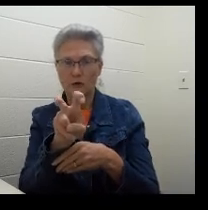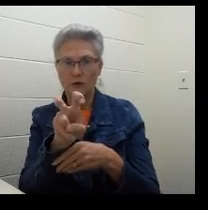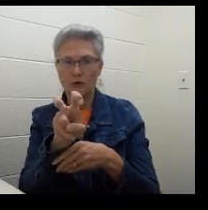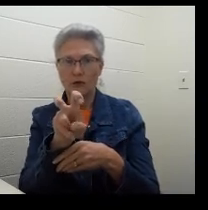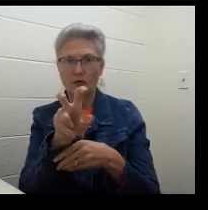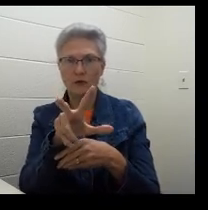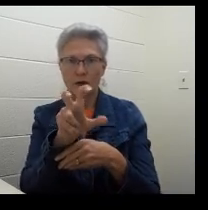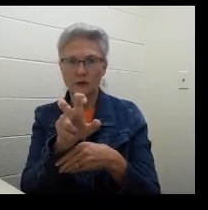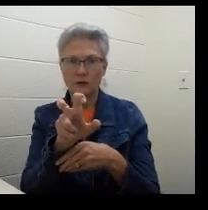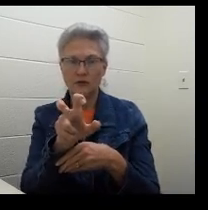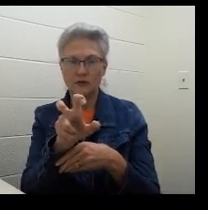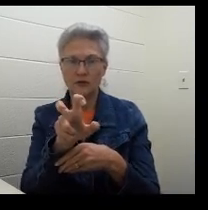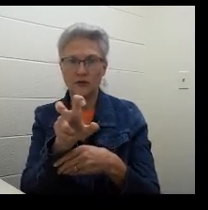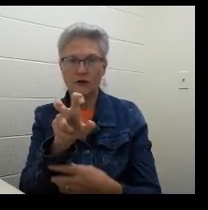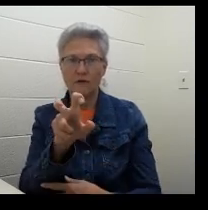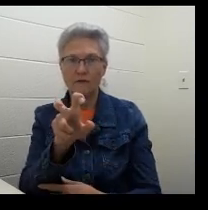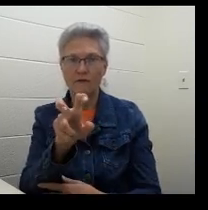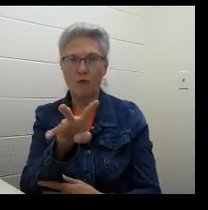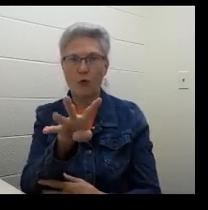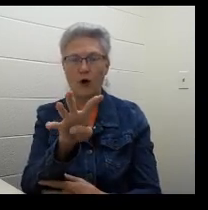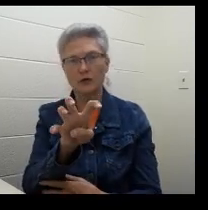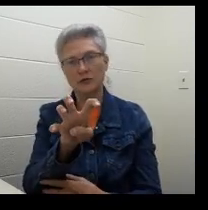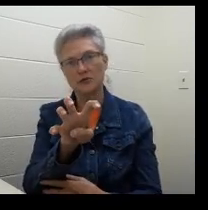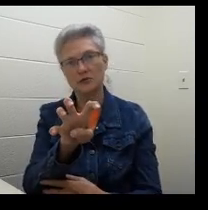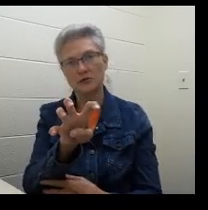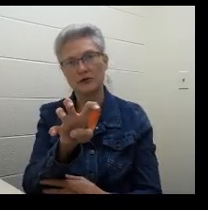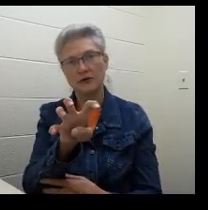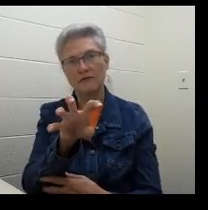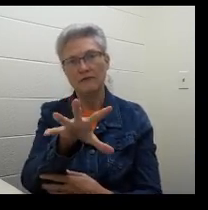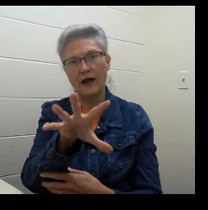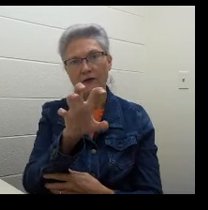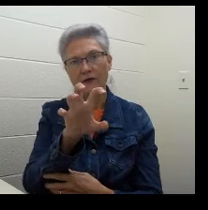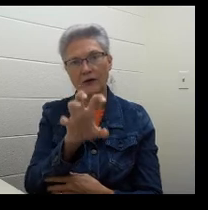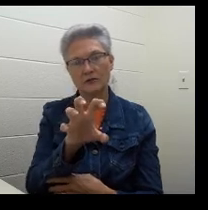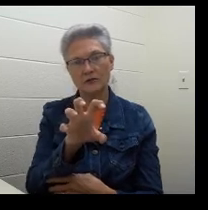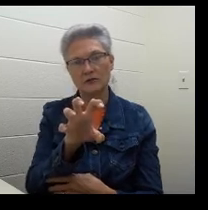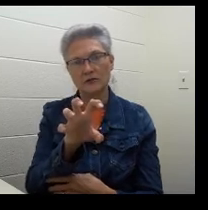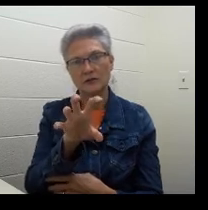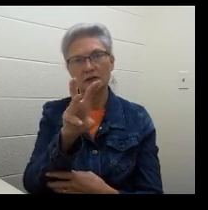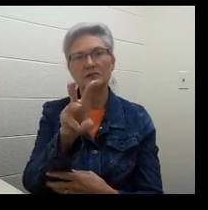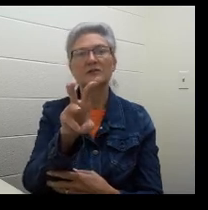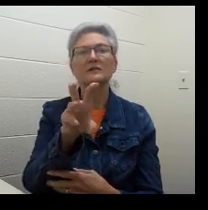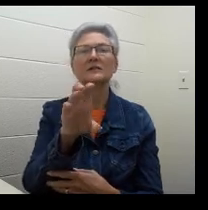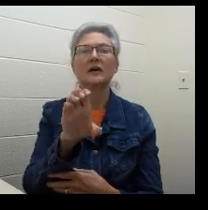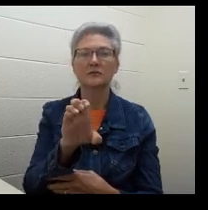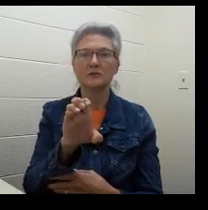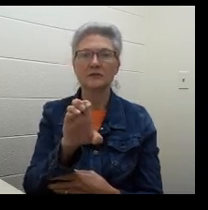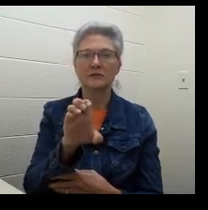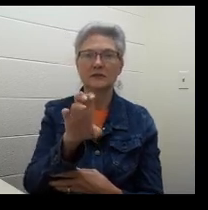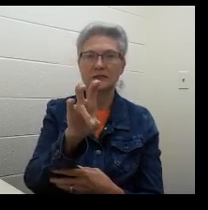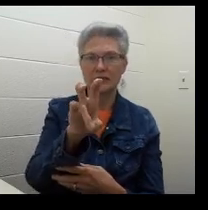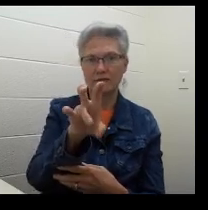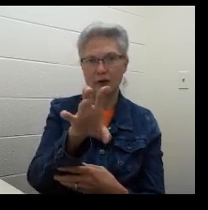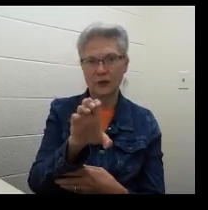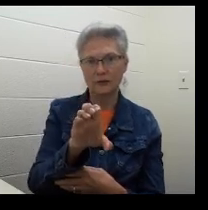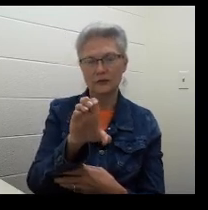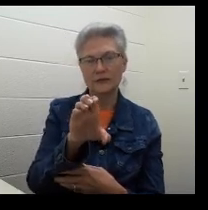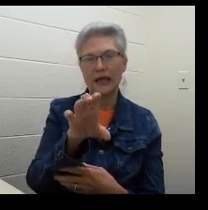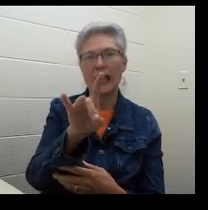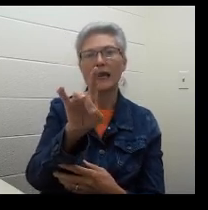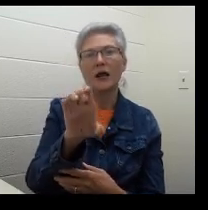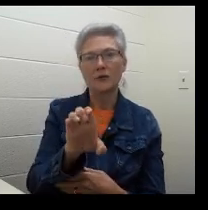200s, 300s, 400s, 500s, 600s,